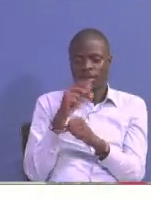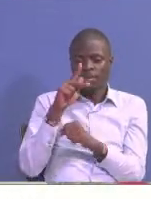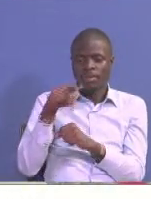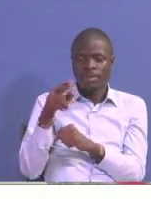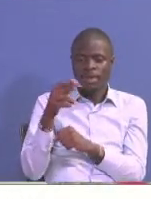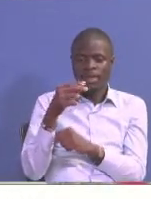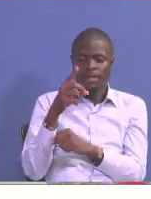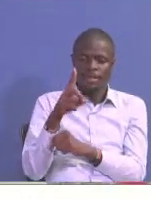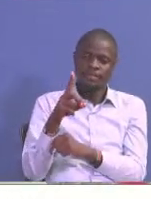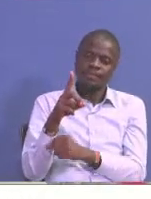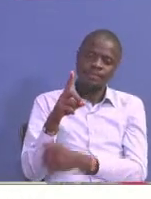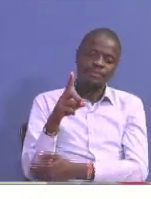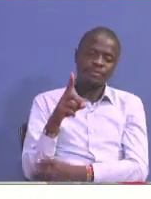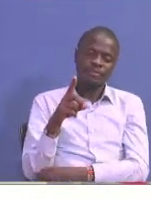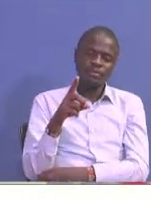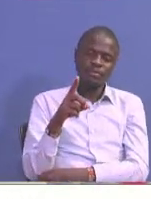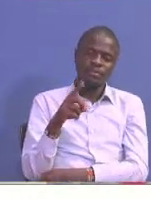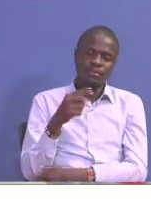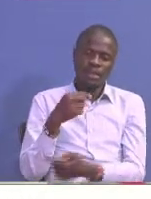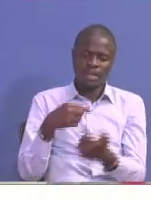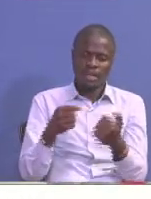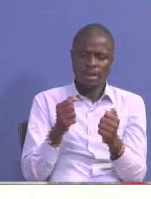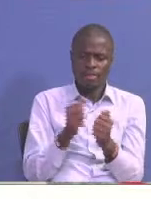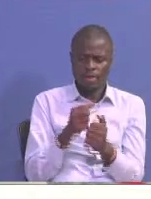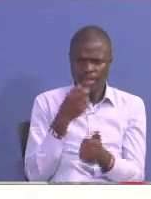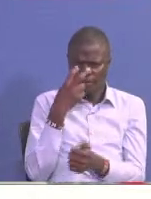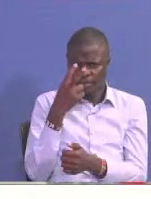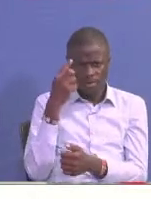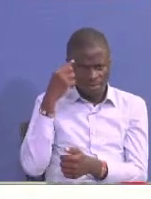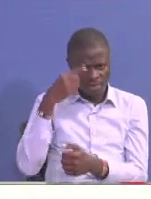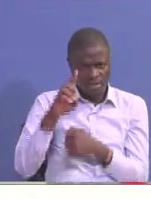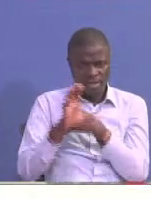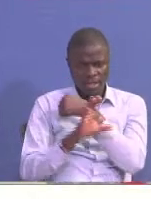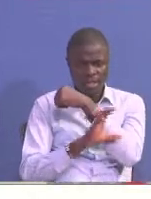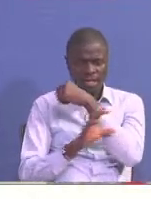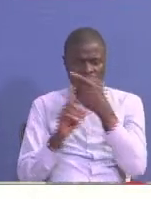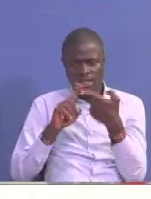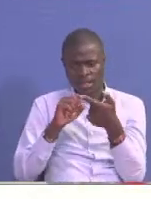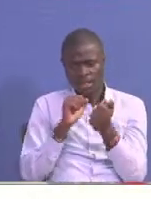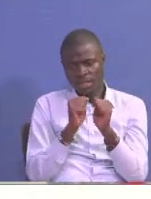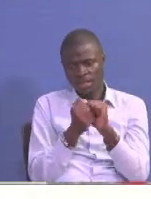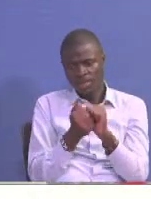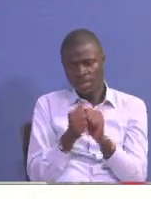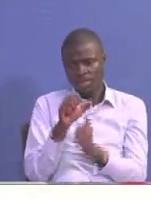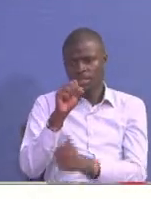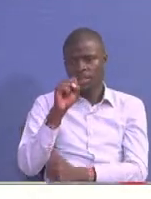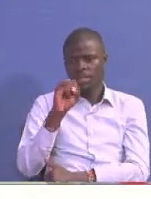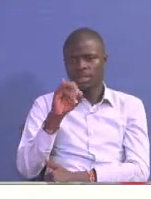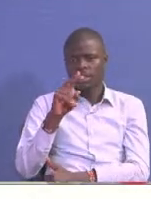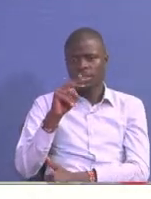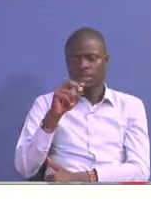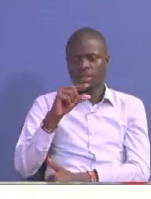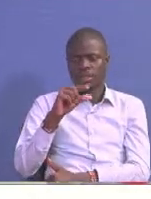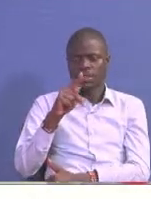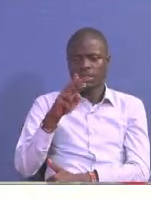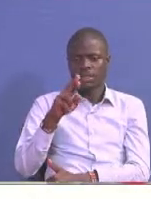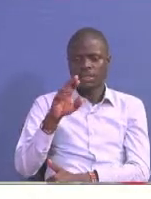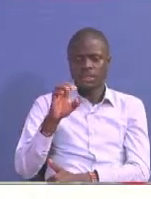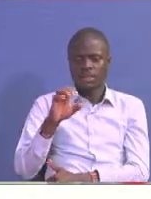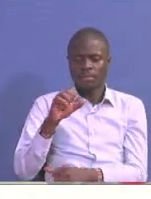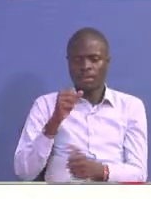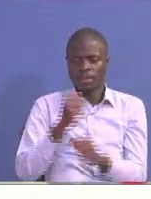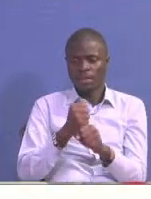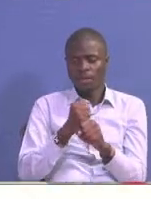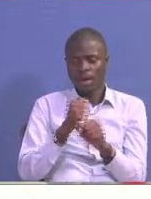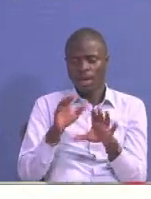education in UK. And they came with their vision for their country to come and change Singapore. They worked out on